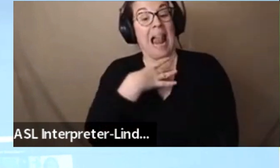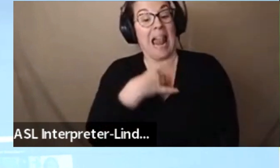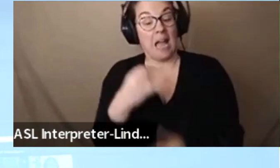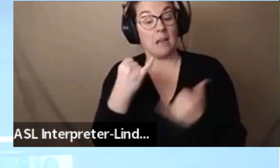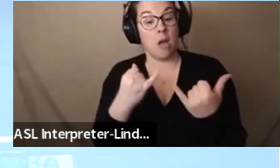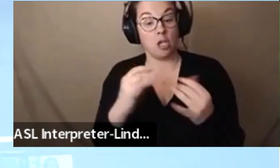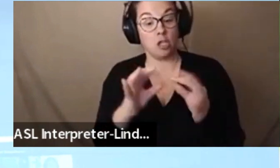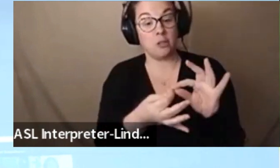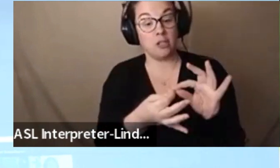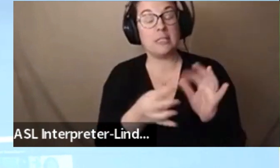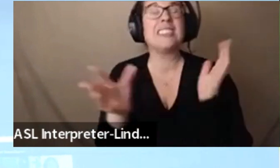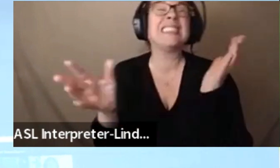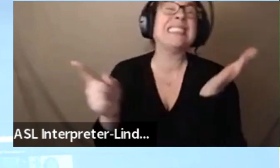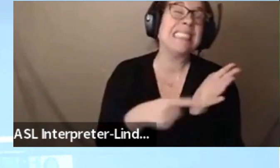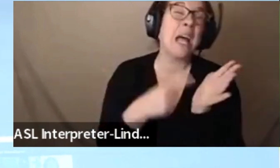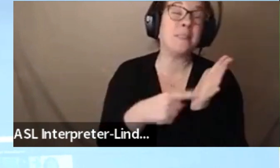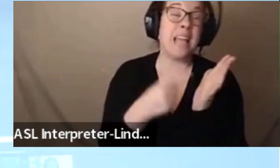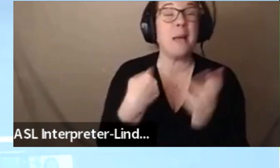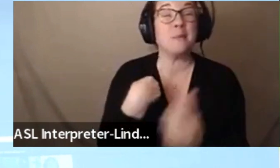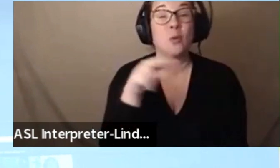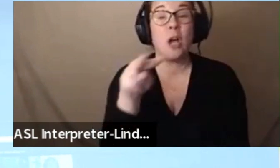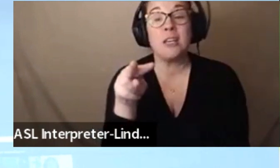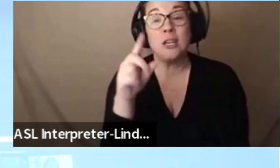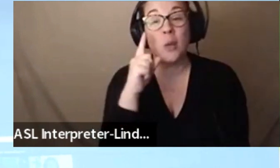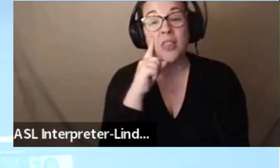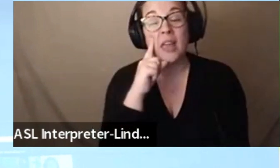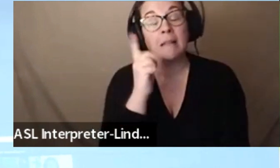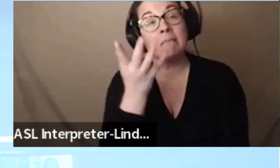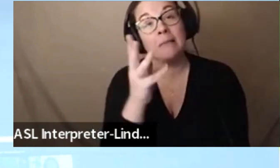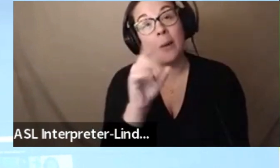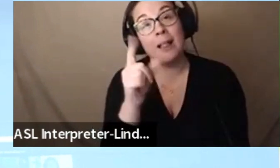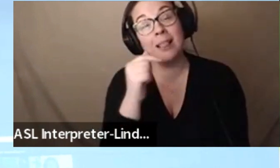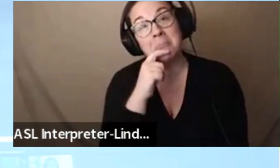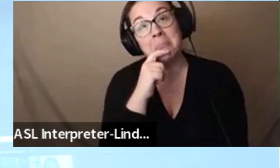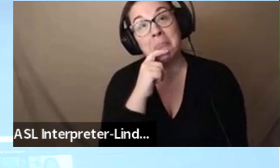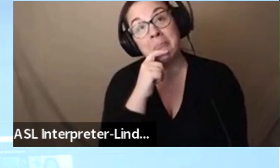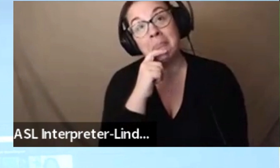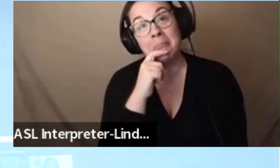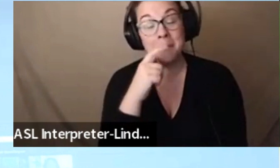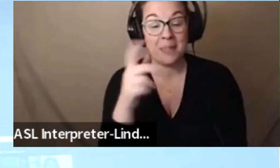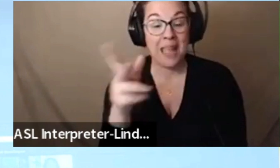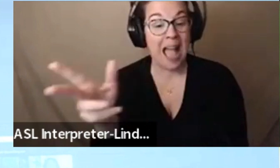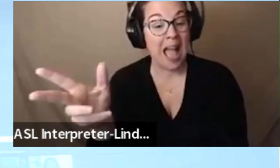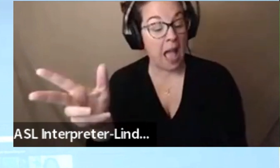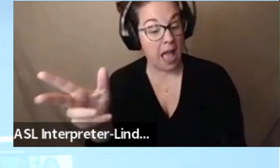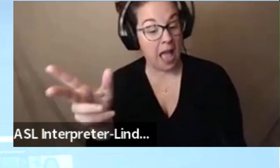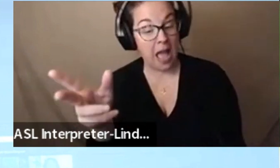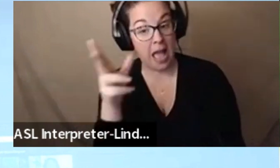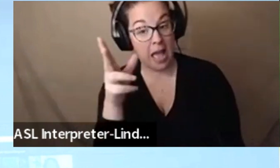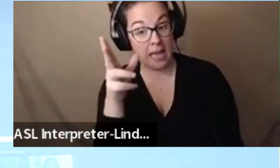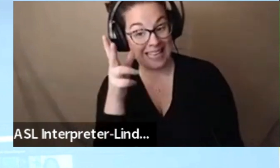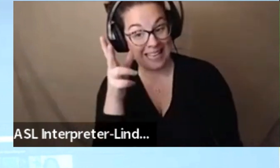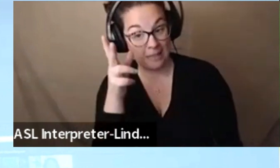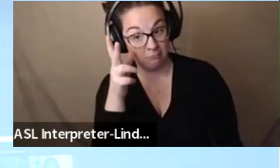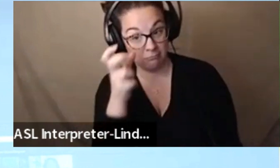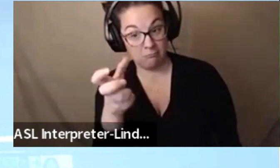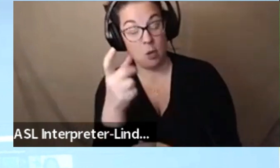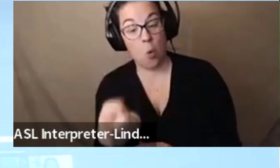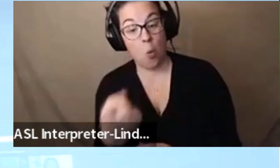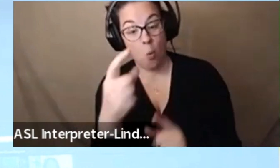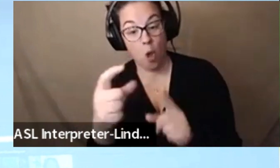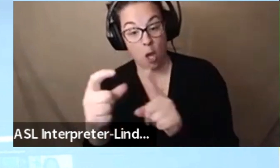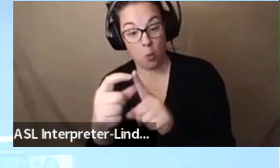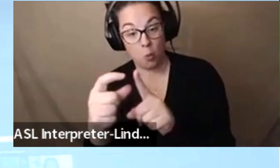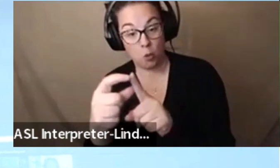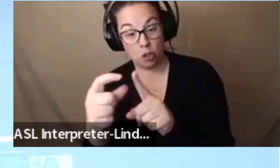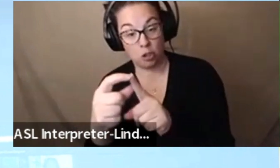doing the play? I like modern interpretations of it, but sometimes you do go, well, I'm hearing